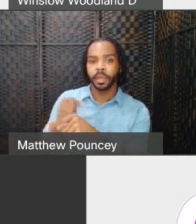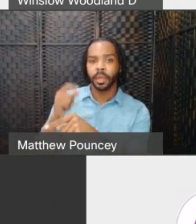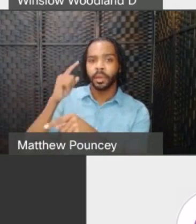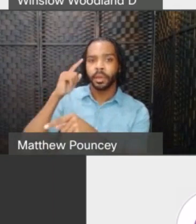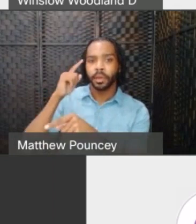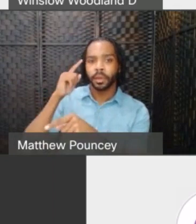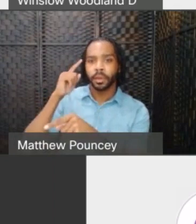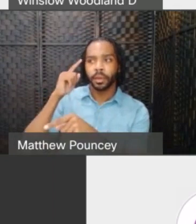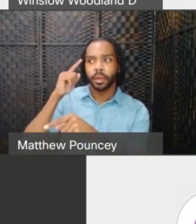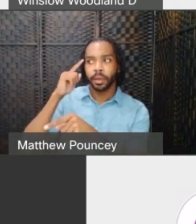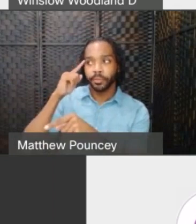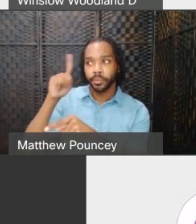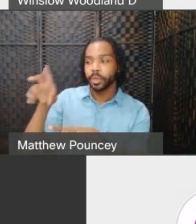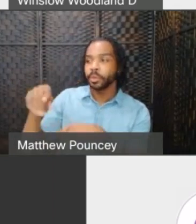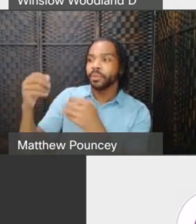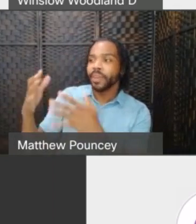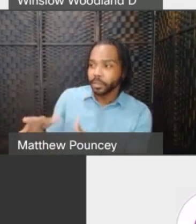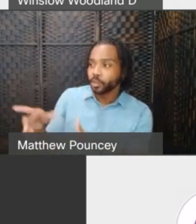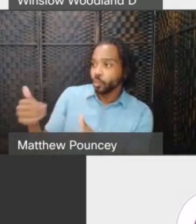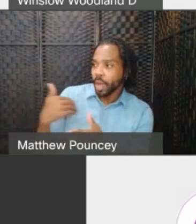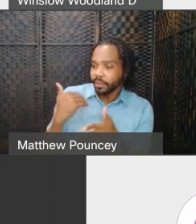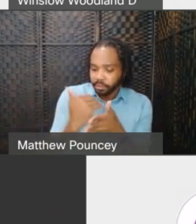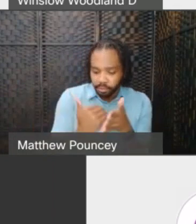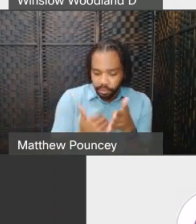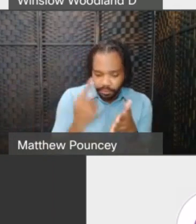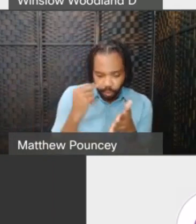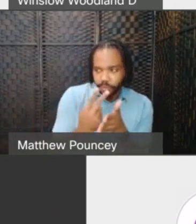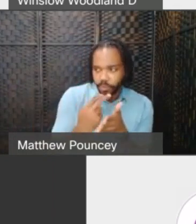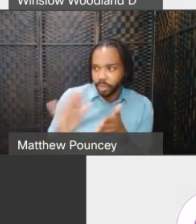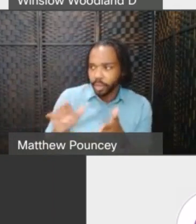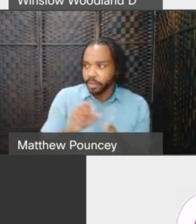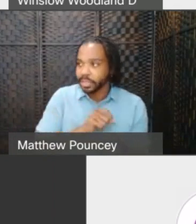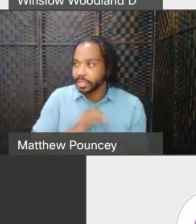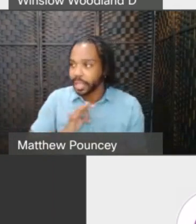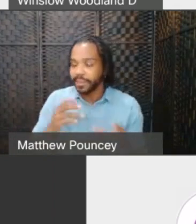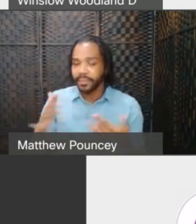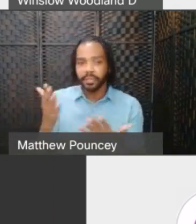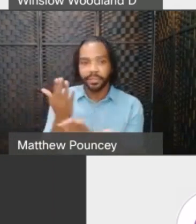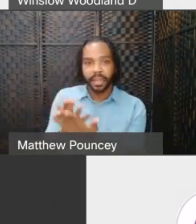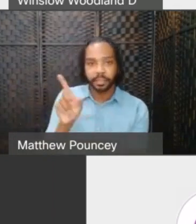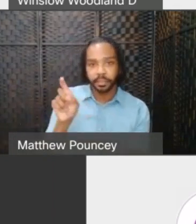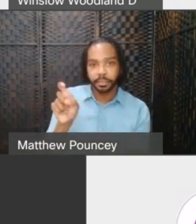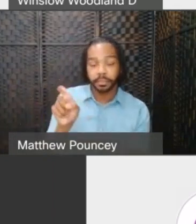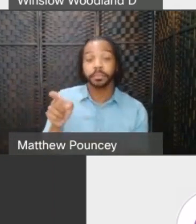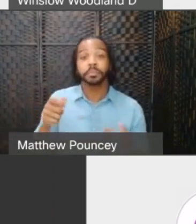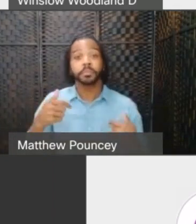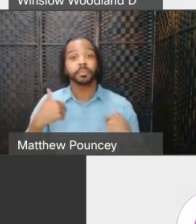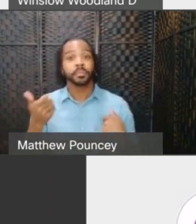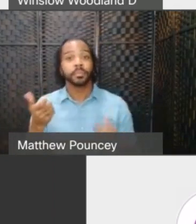to review the vaccination status of the provider's staff? So as the survey teams are